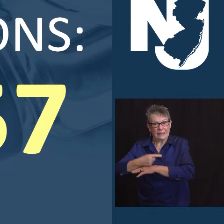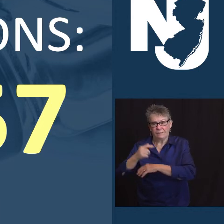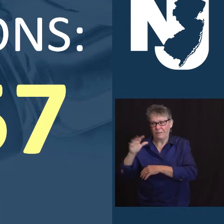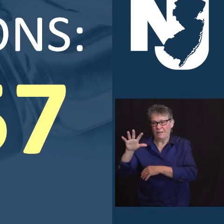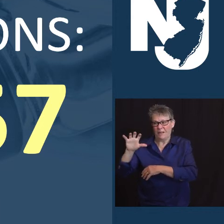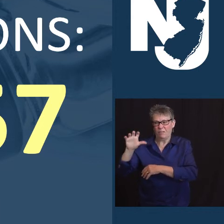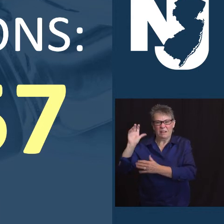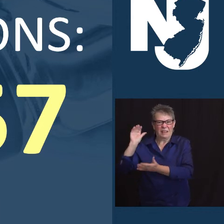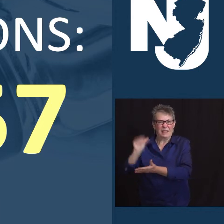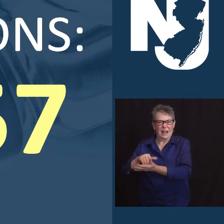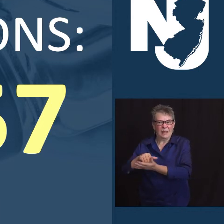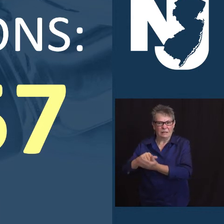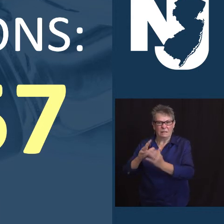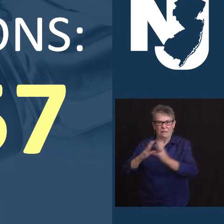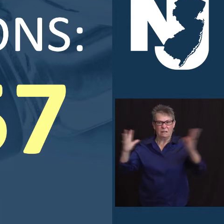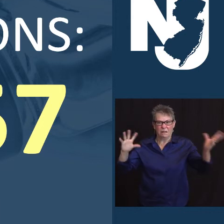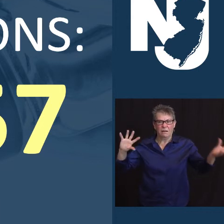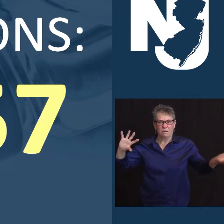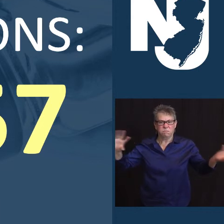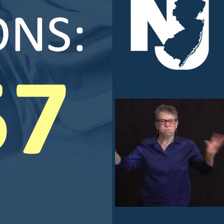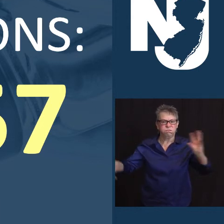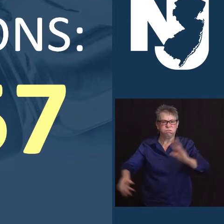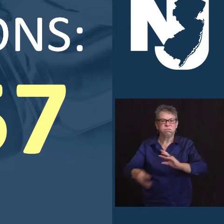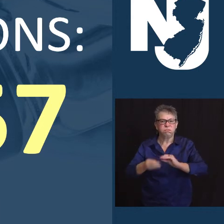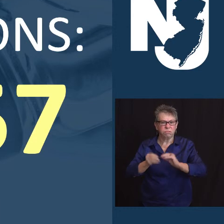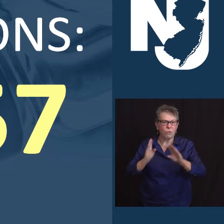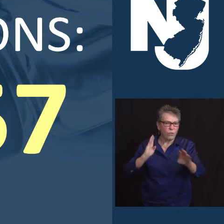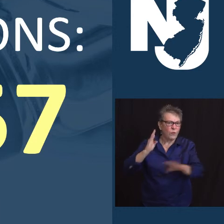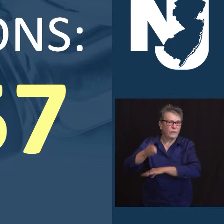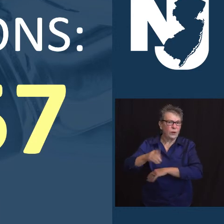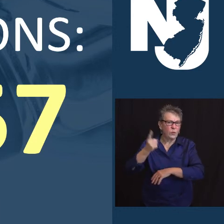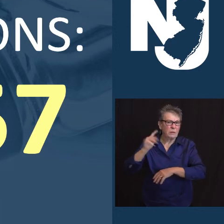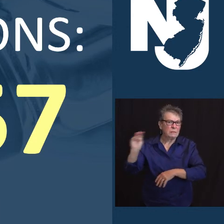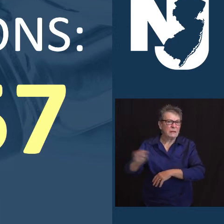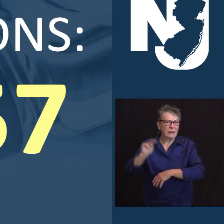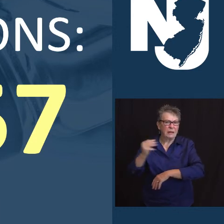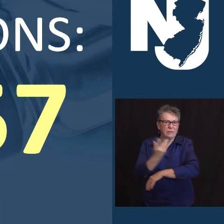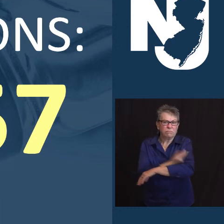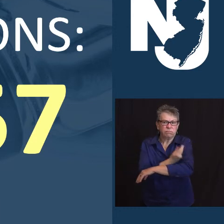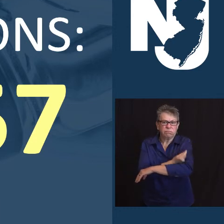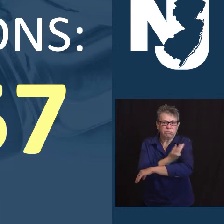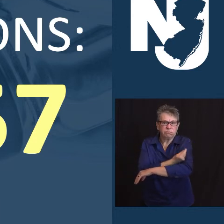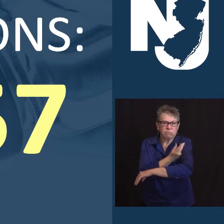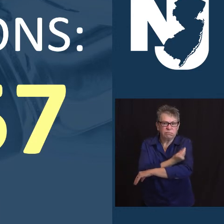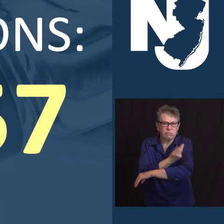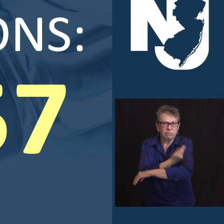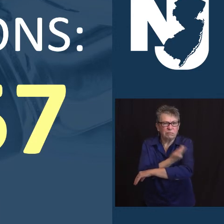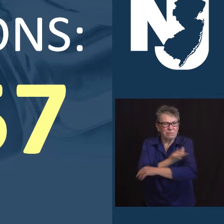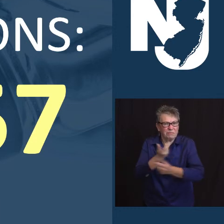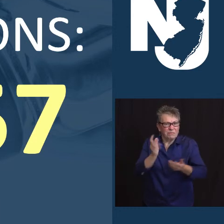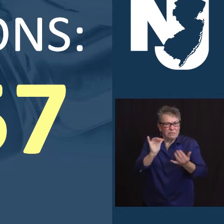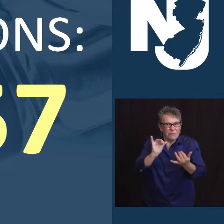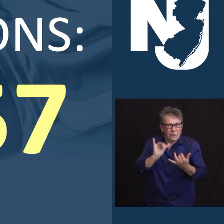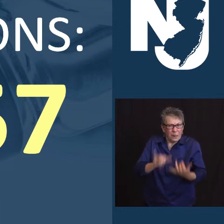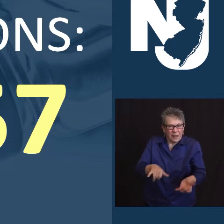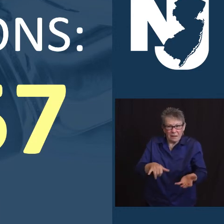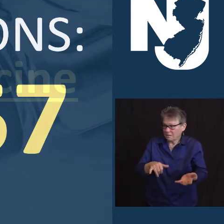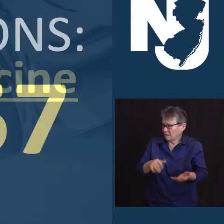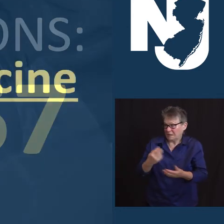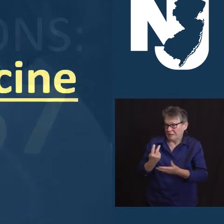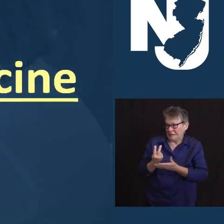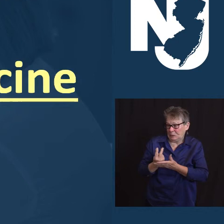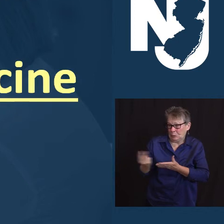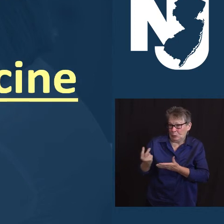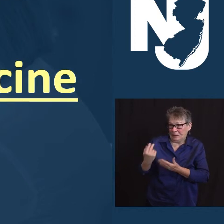caused by snowstorms, we have put 500,000 vaccine doses in arms in just a little over 2 weeks. This is